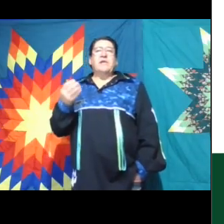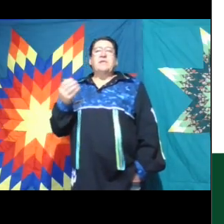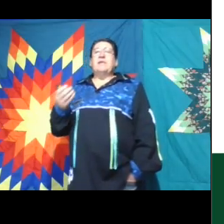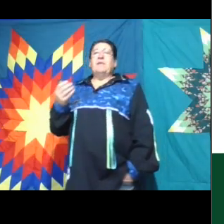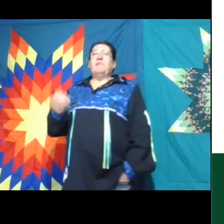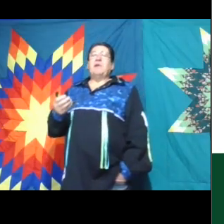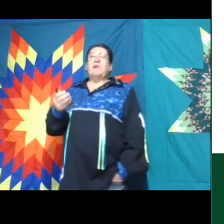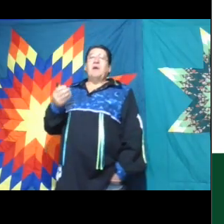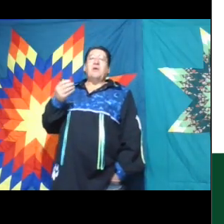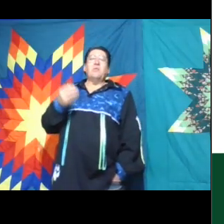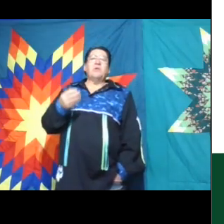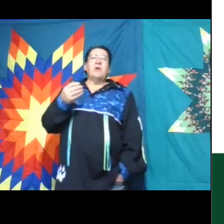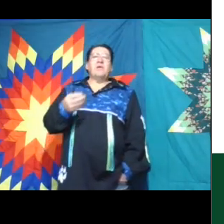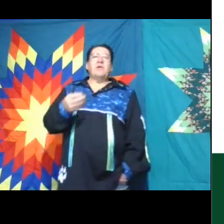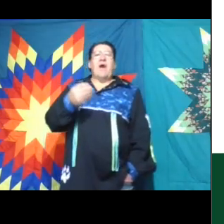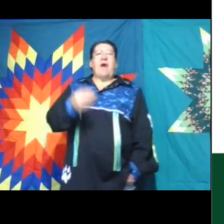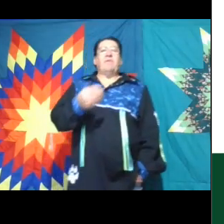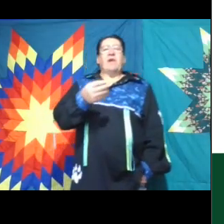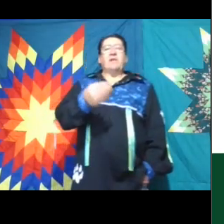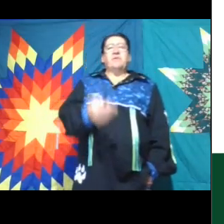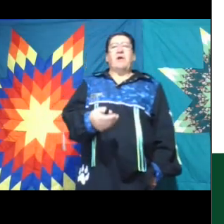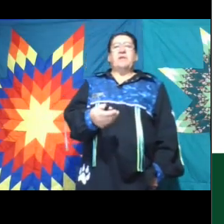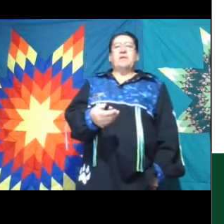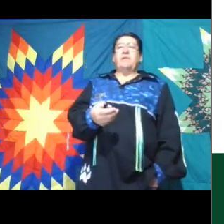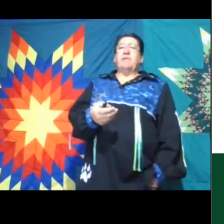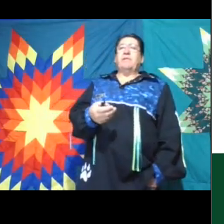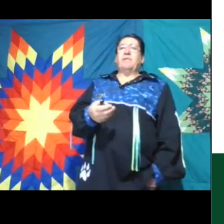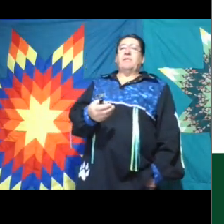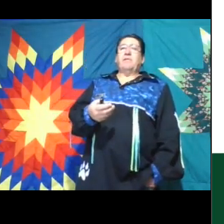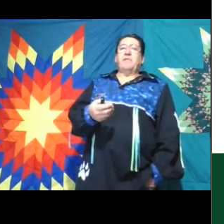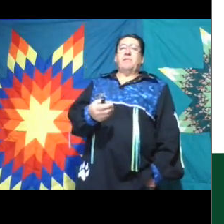cultural sensitivity, you will not have that trust